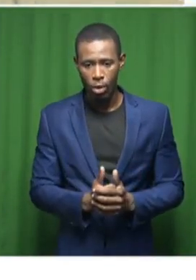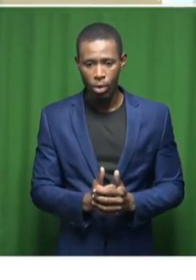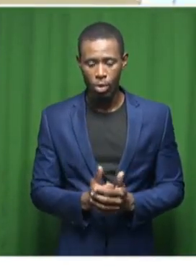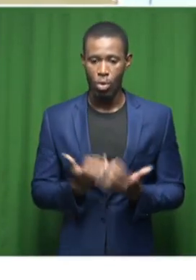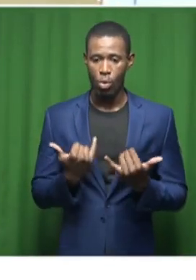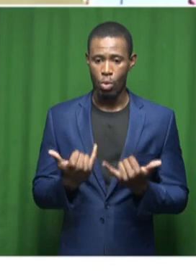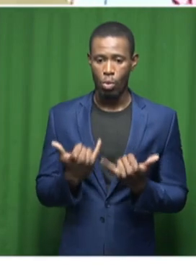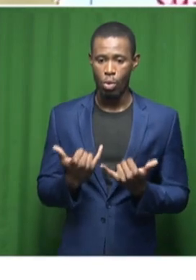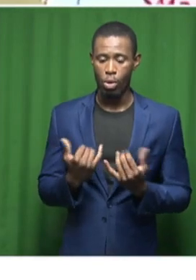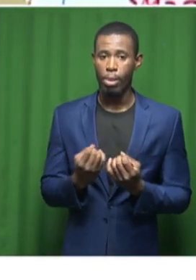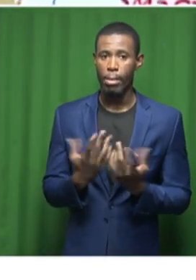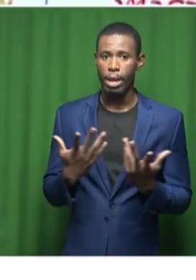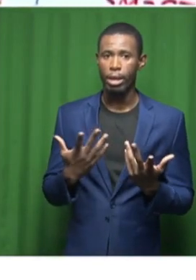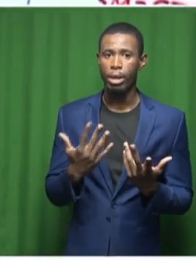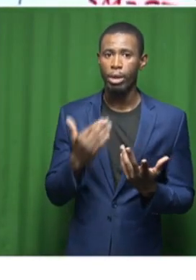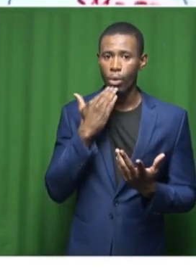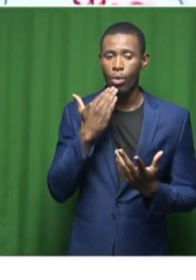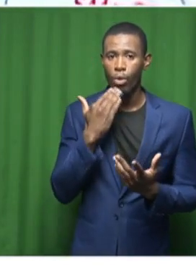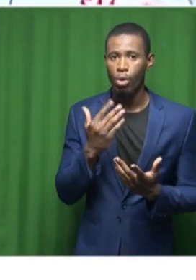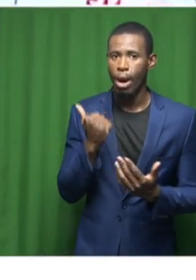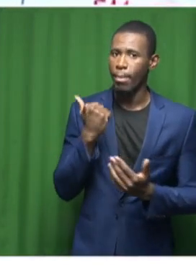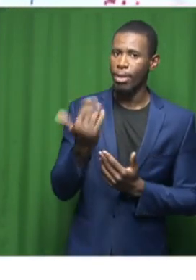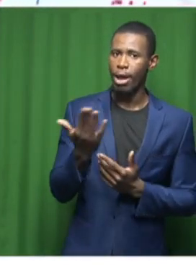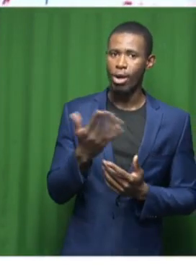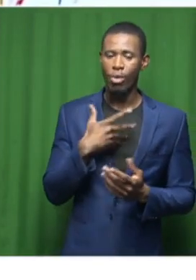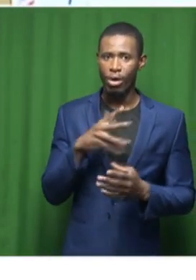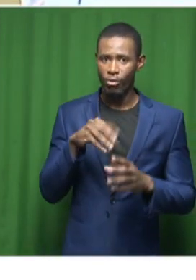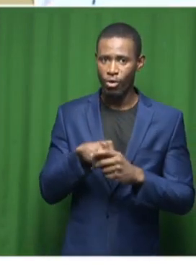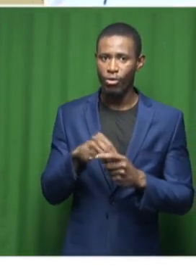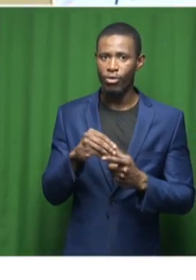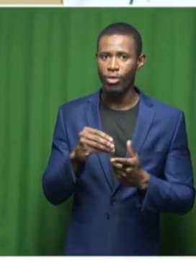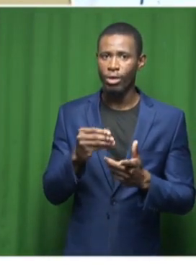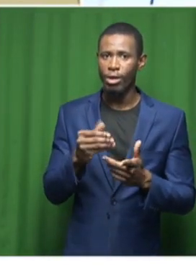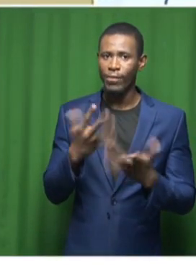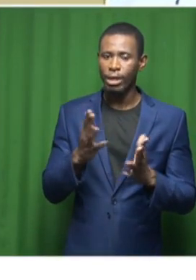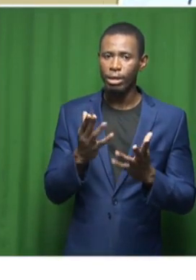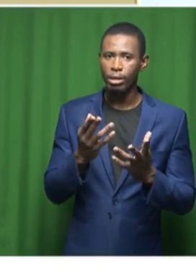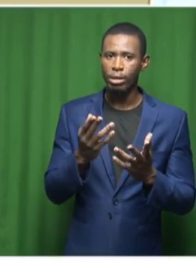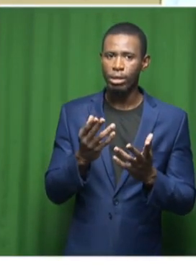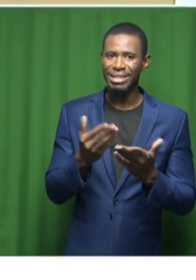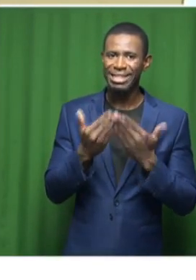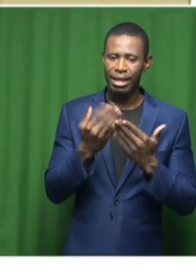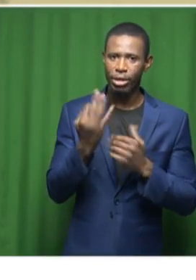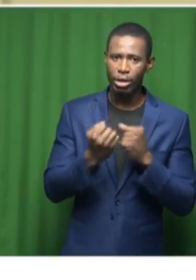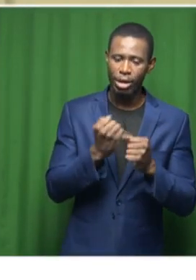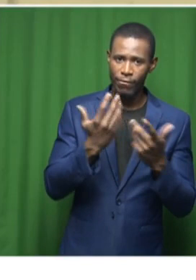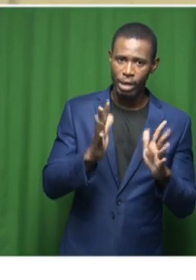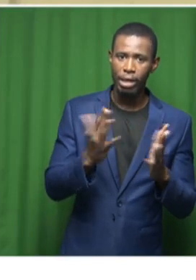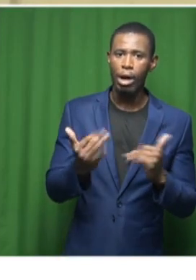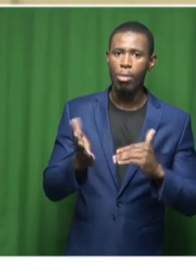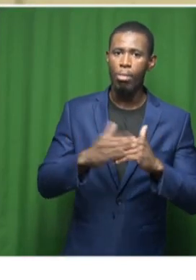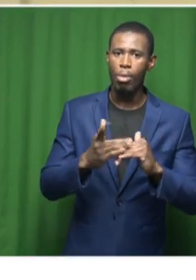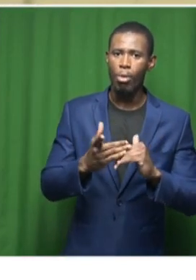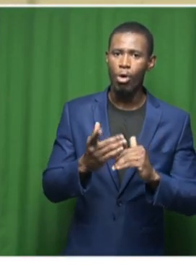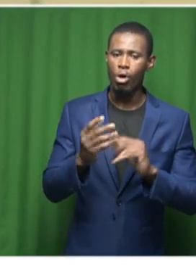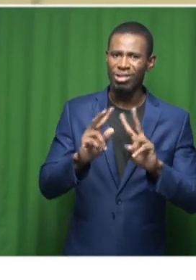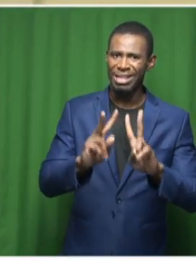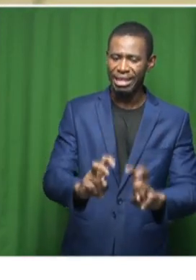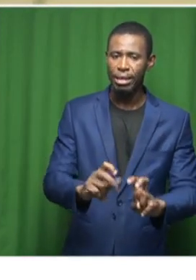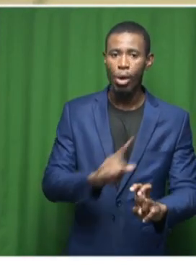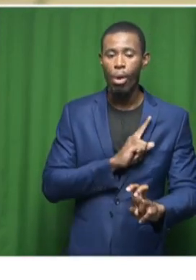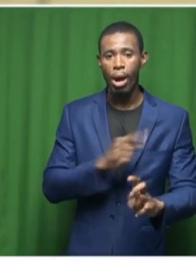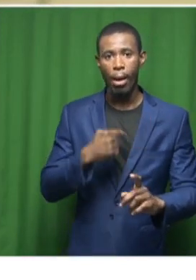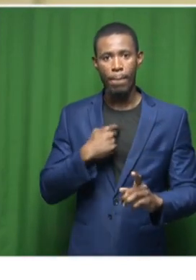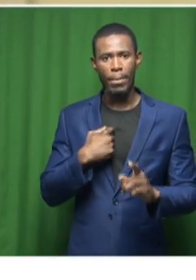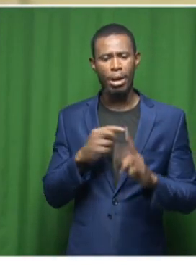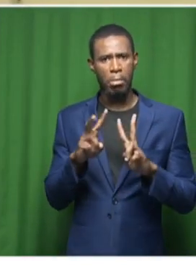of postgraduate students that are doing research on this. So, for example, I'm doing research on the use of artificial intelligence and how